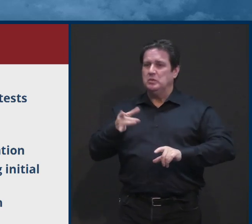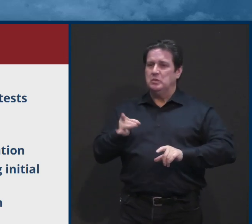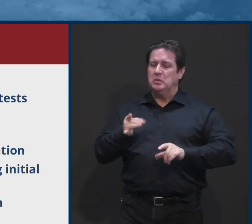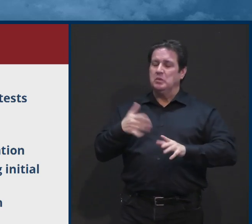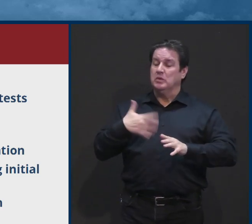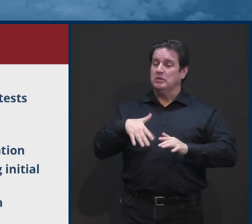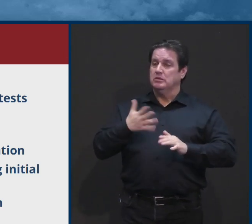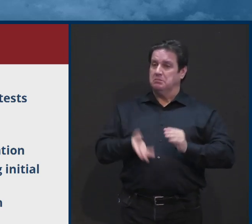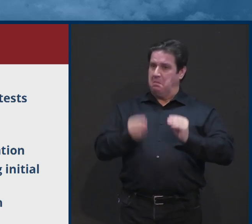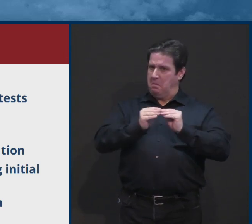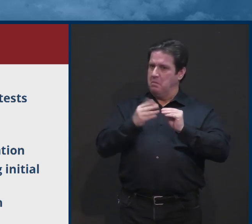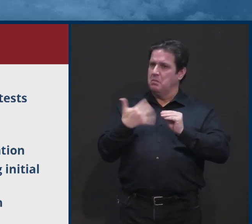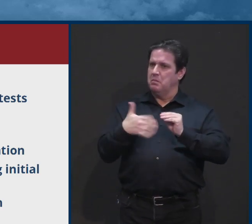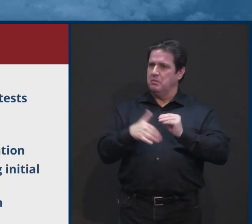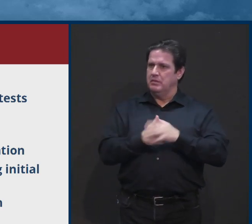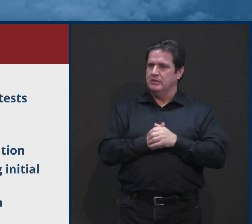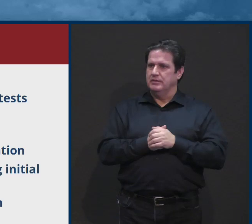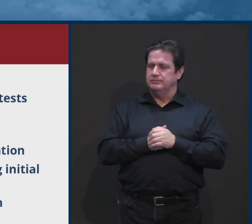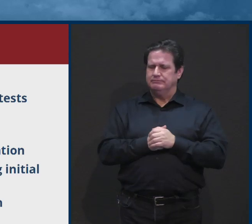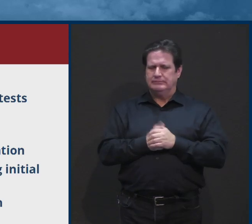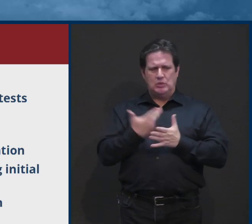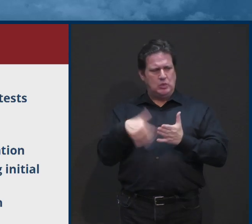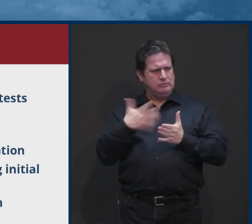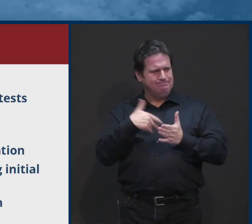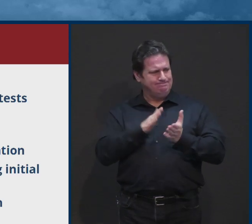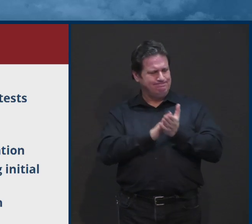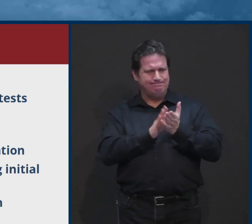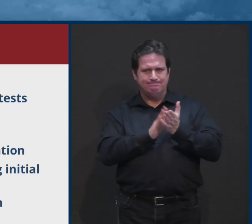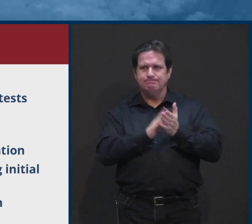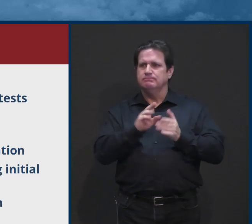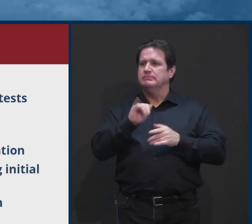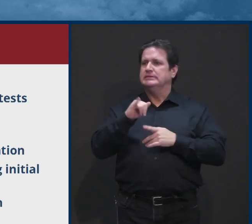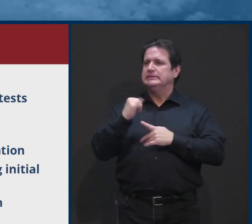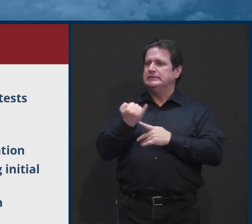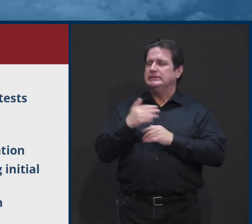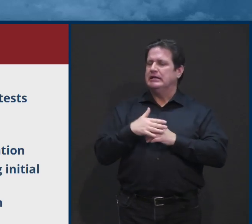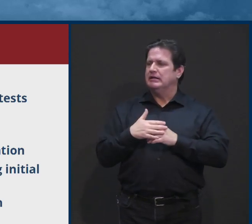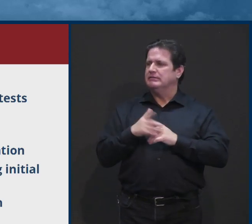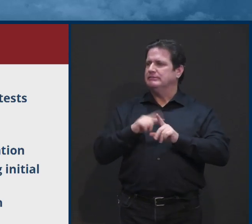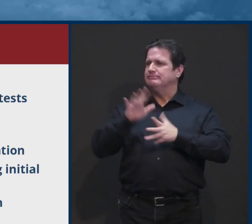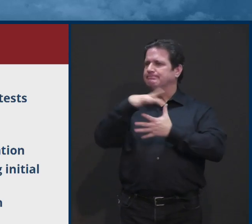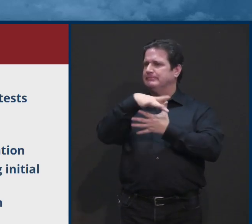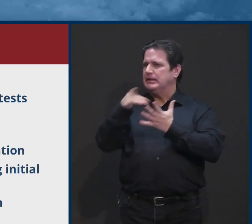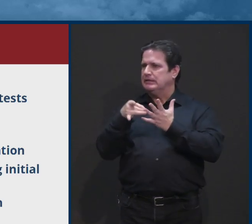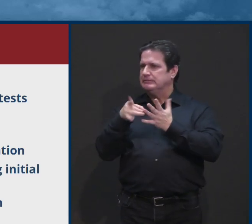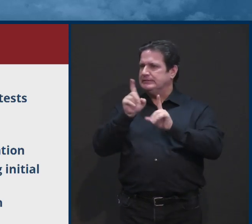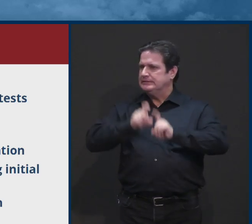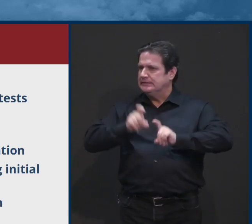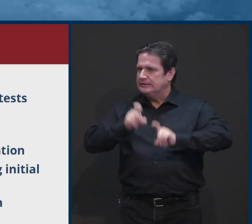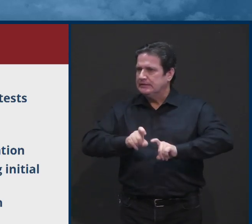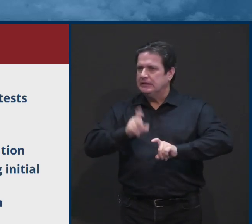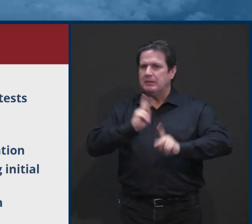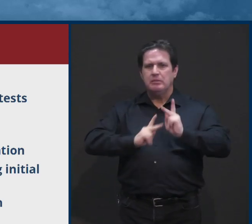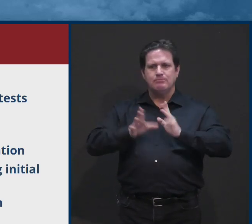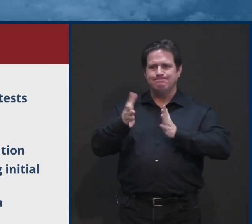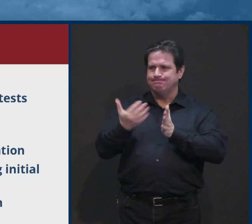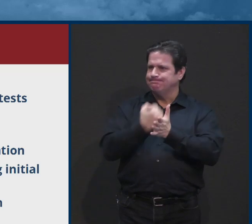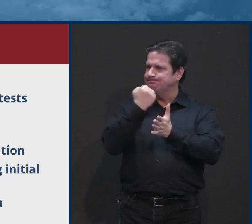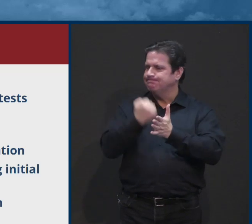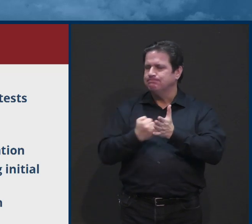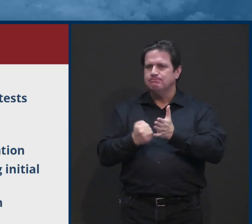to give AJ an enormous shout out. We have so many different options for testing, and people are taking advantage